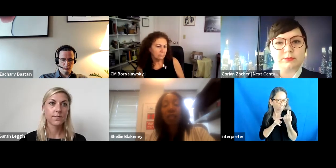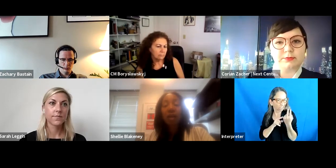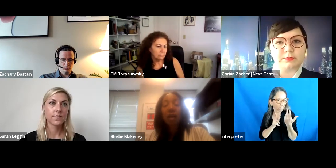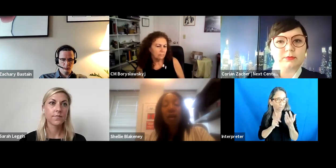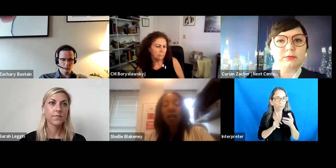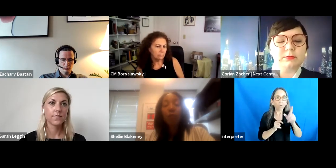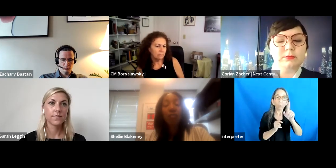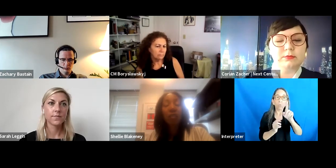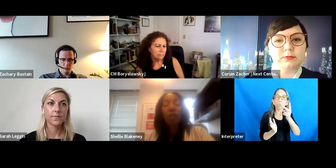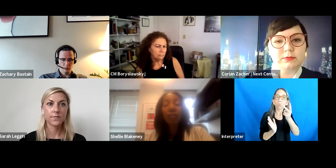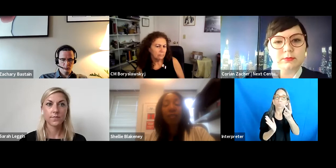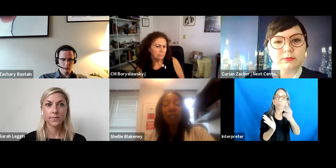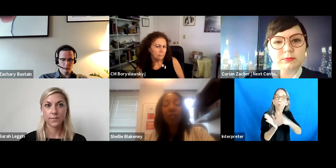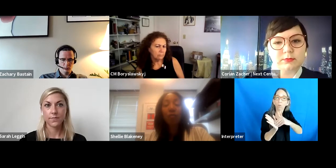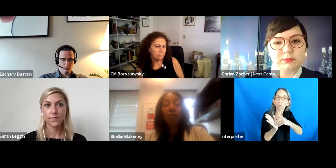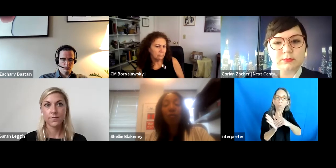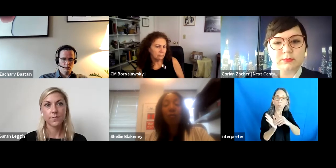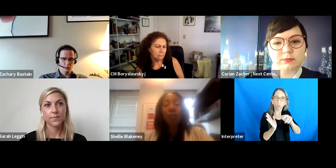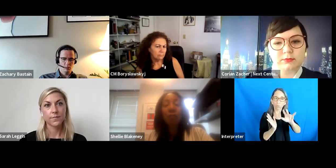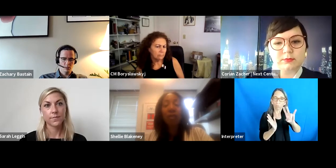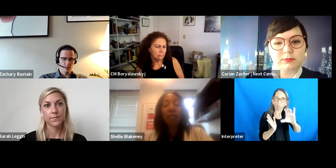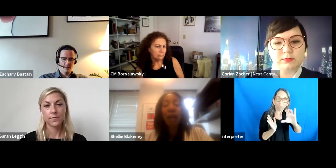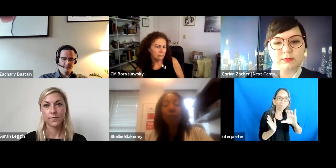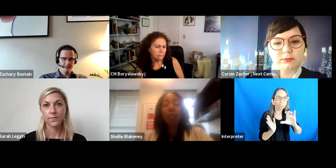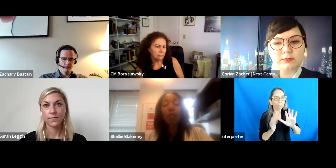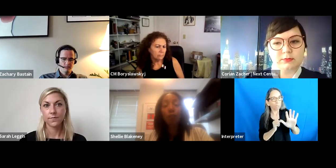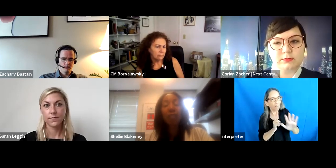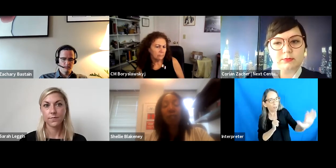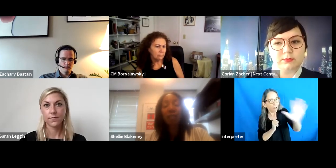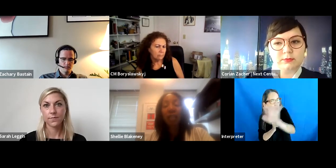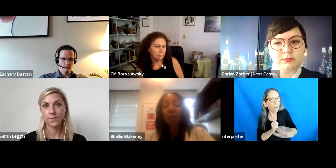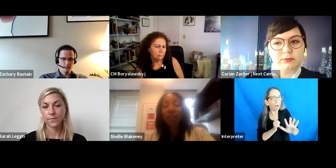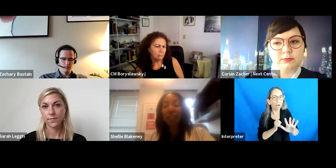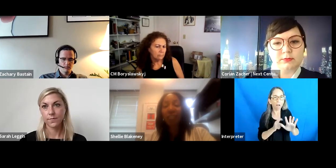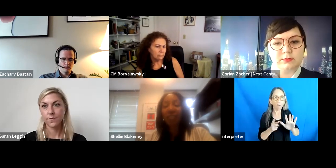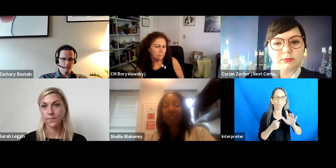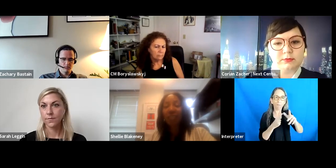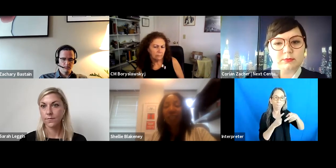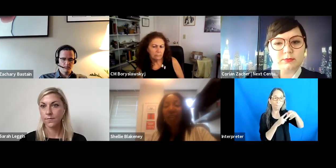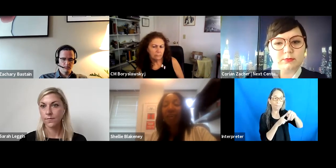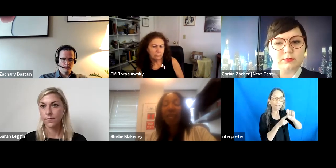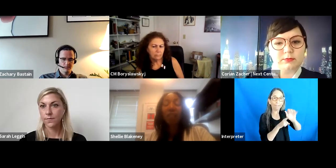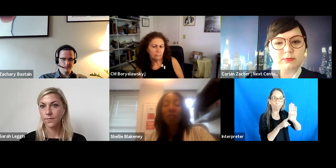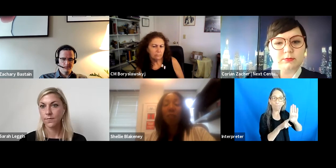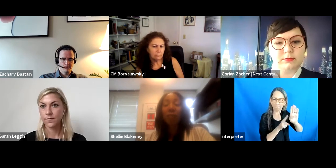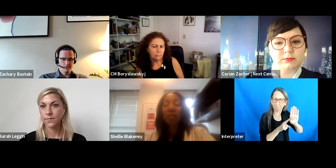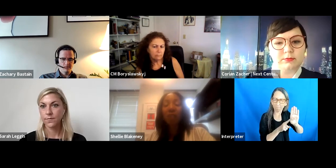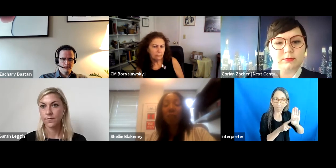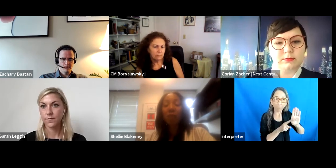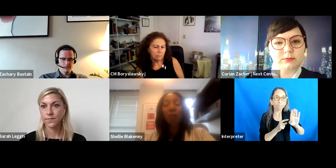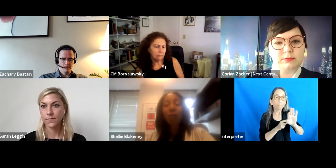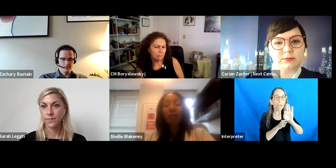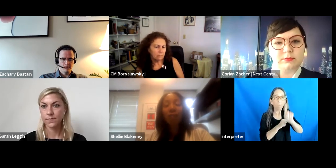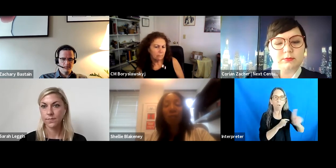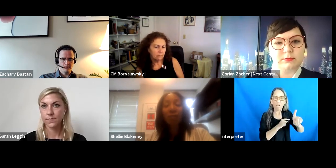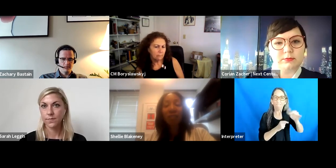5,000 emergency call centers, also known as PSAPs, could receive text messages. And that's a very impressive number,